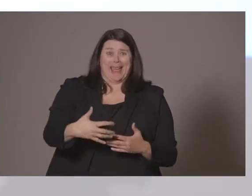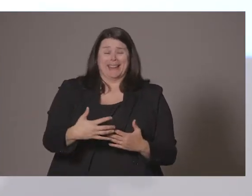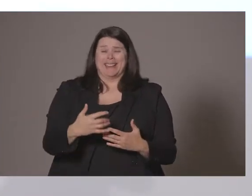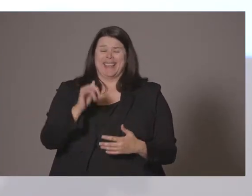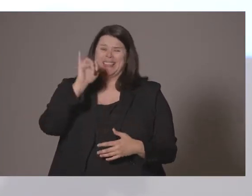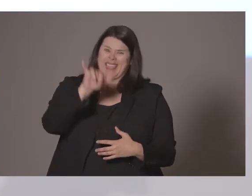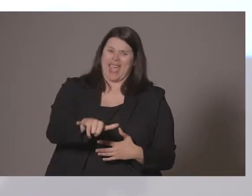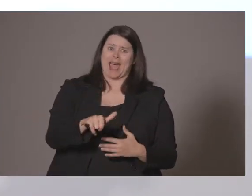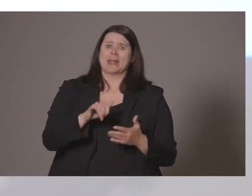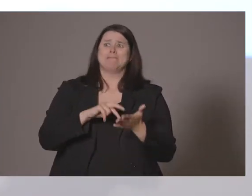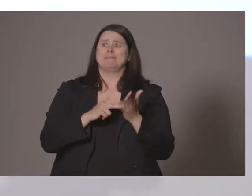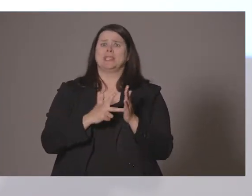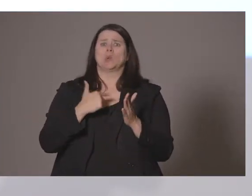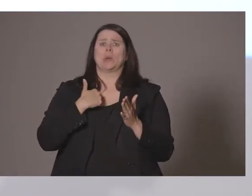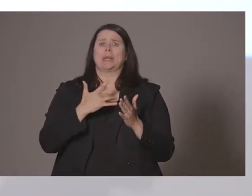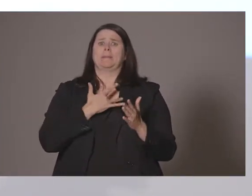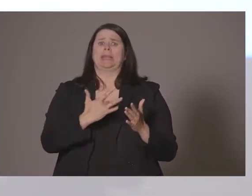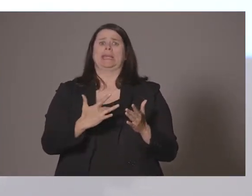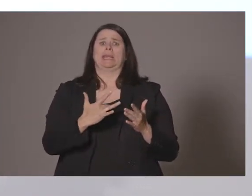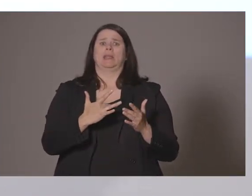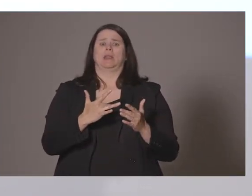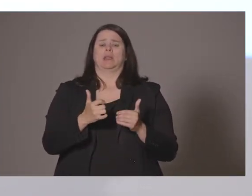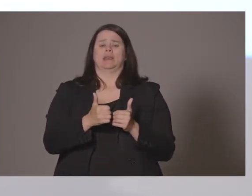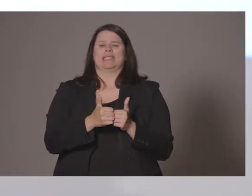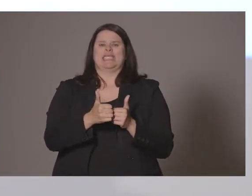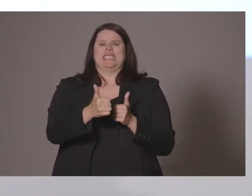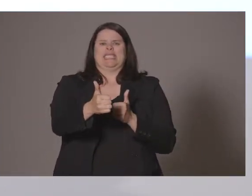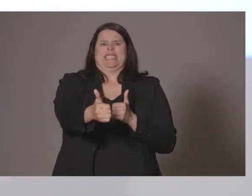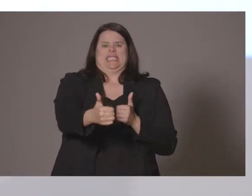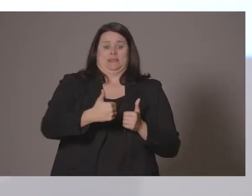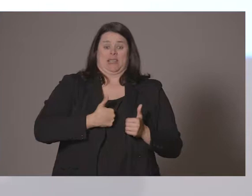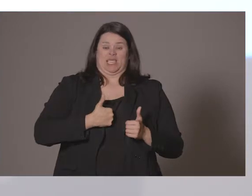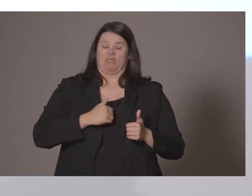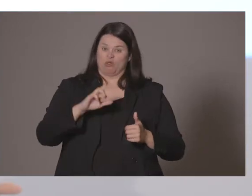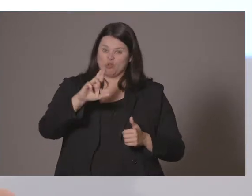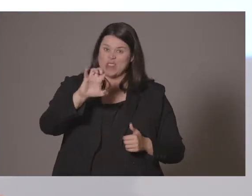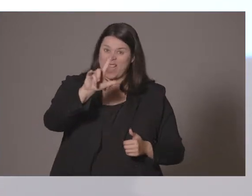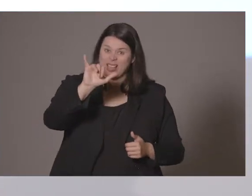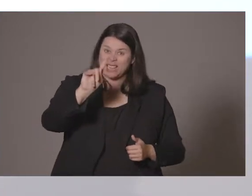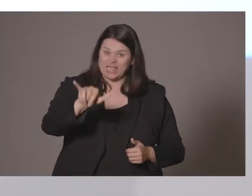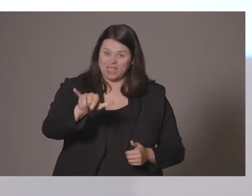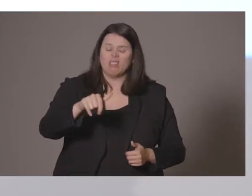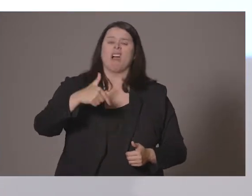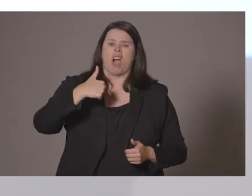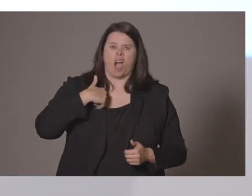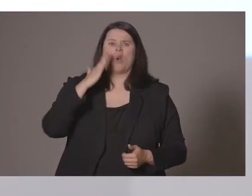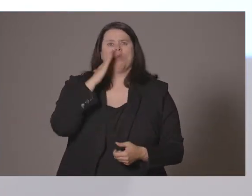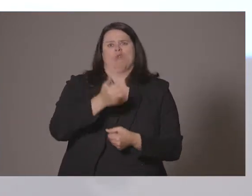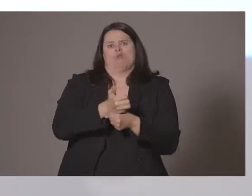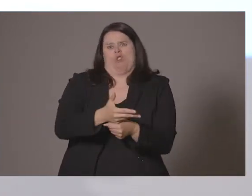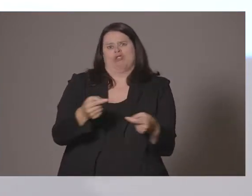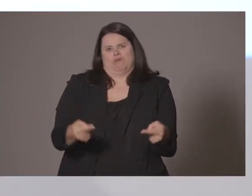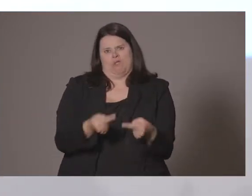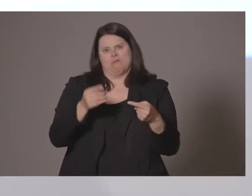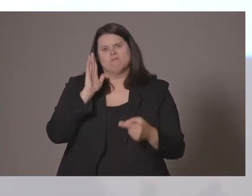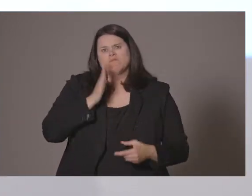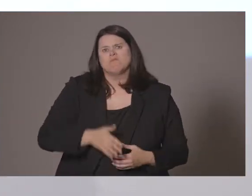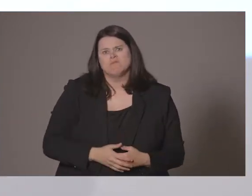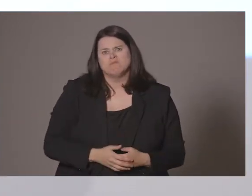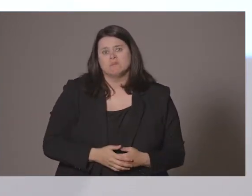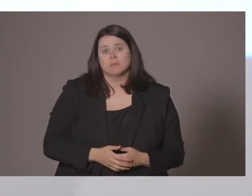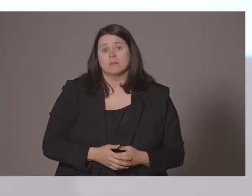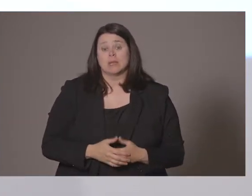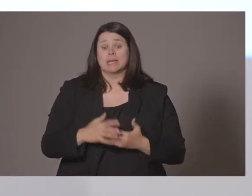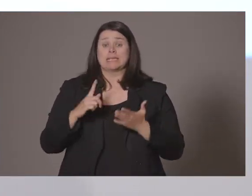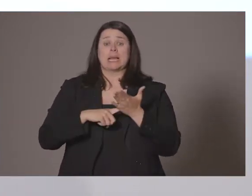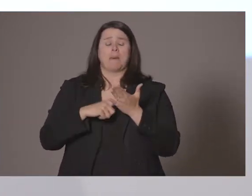a distancing of self from the reality of our whole human capacity. And those beliefs